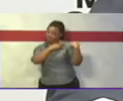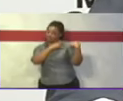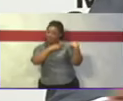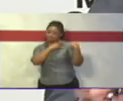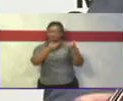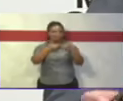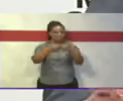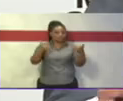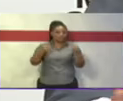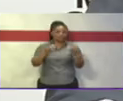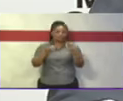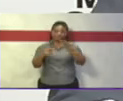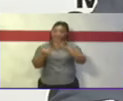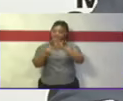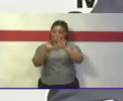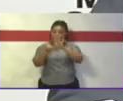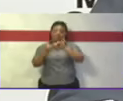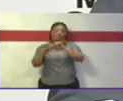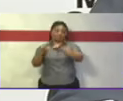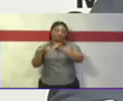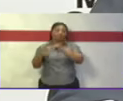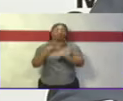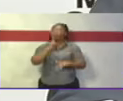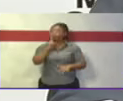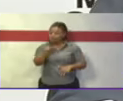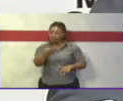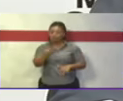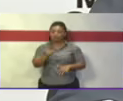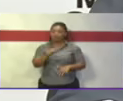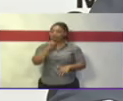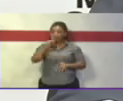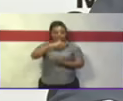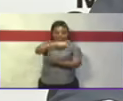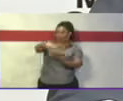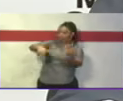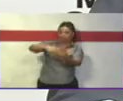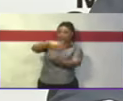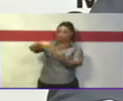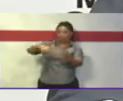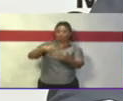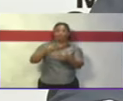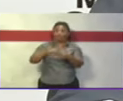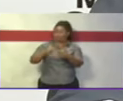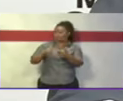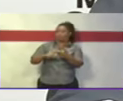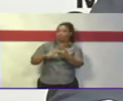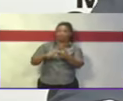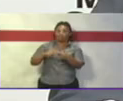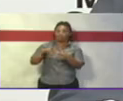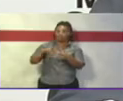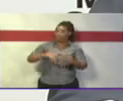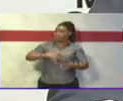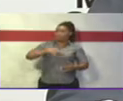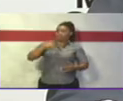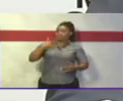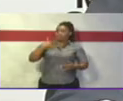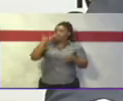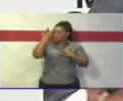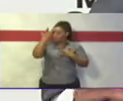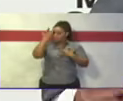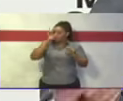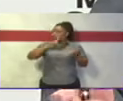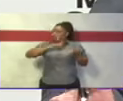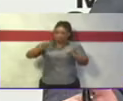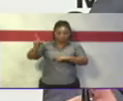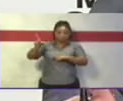to some extent, making sure you minimize your contact. And of course, as soon as he got symptoms, he would have tested, which is really what we want. It's a sort of